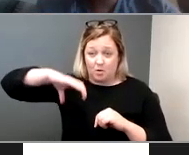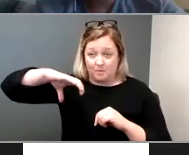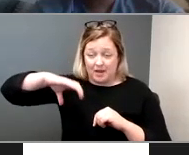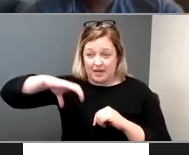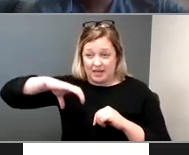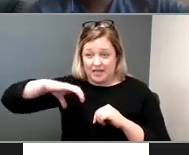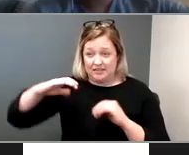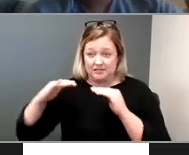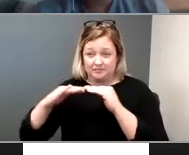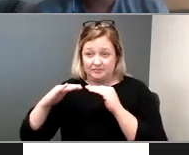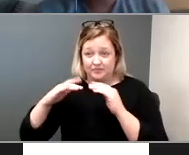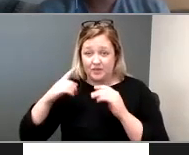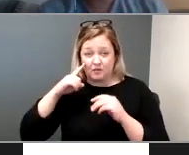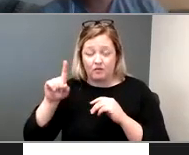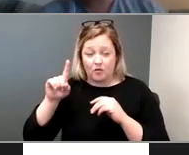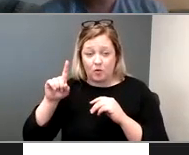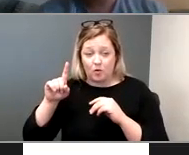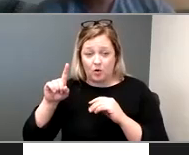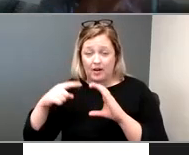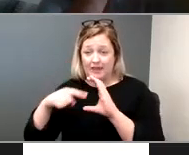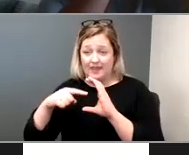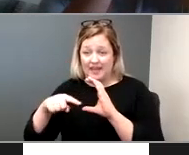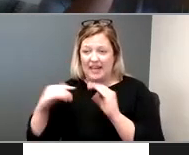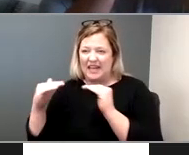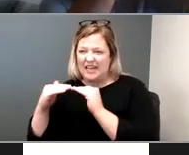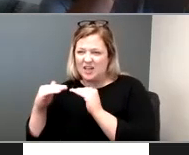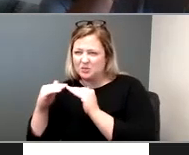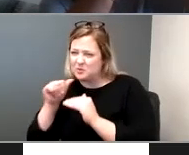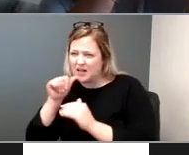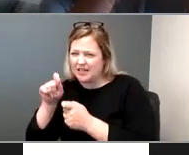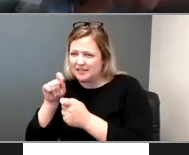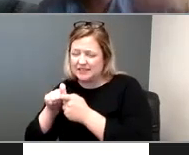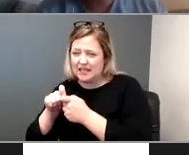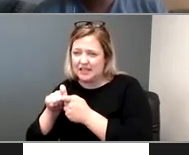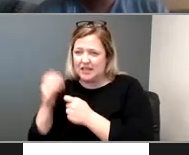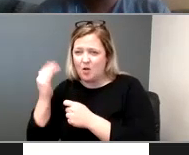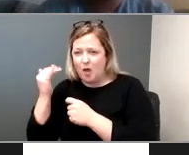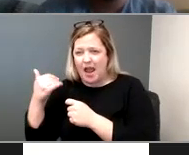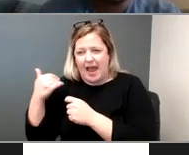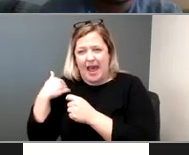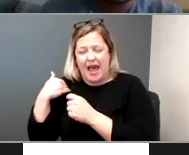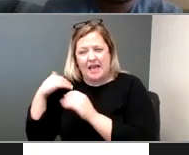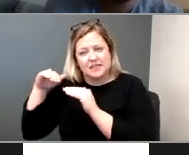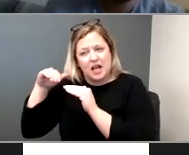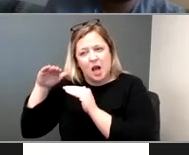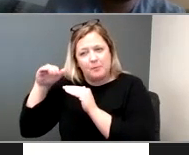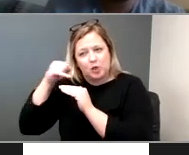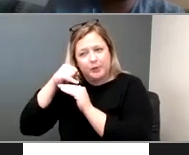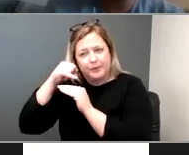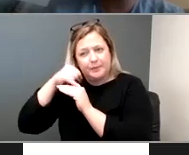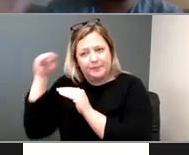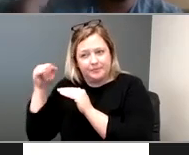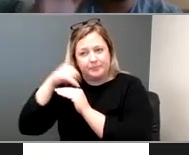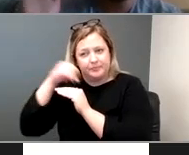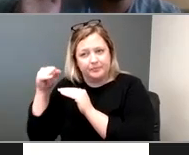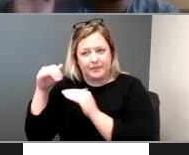to be similar, equal to, but it's not exactly, because it is bounding it in the both upper and lower bounds. Little